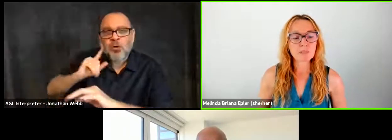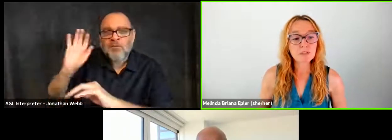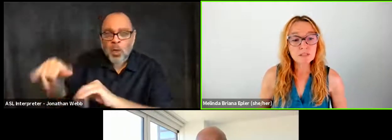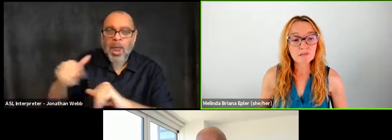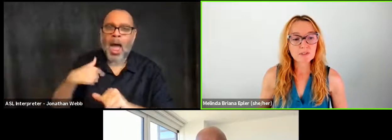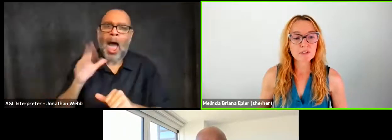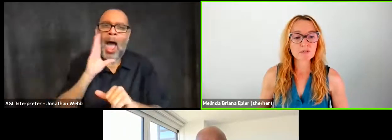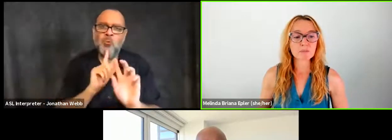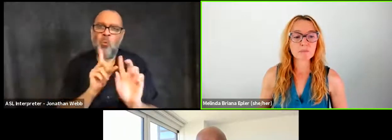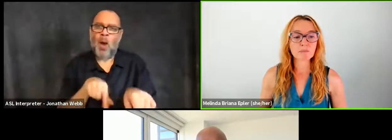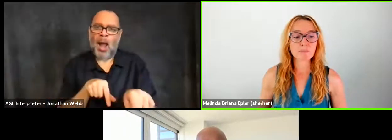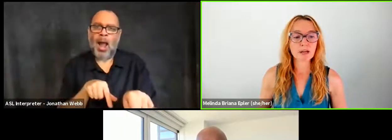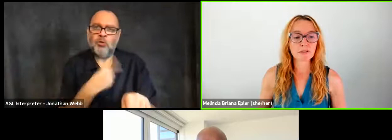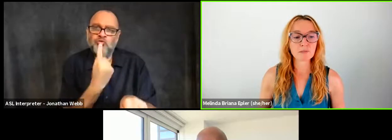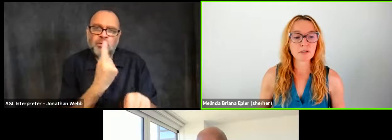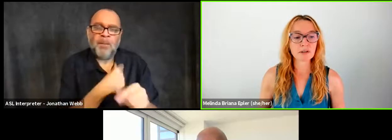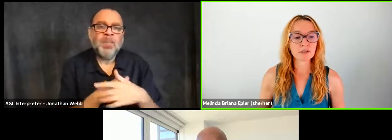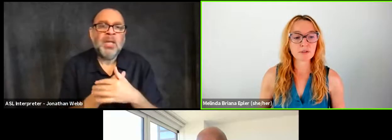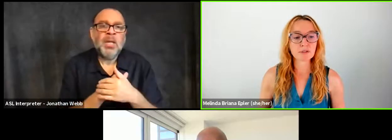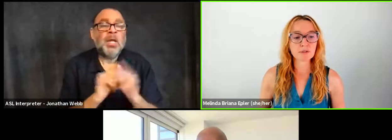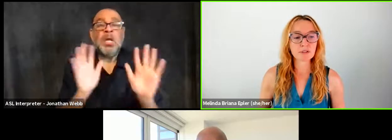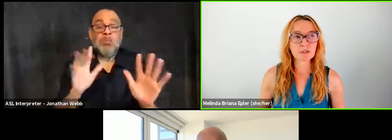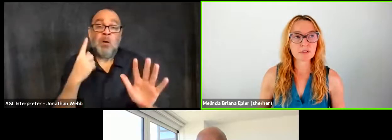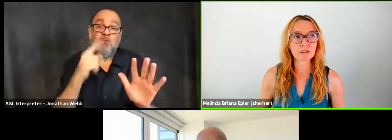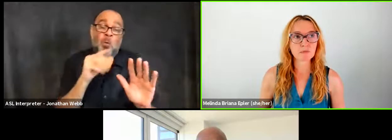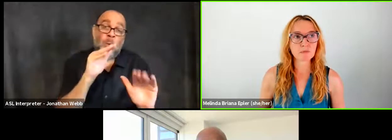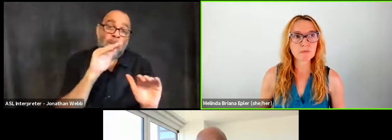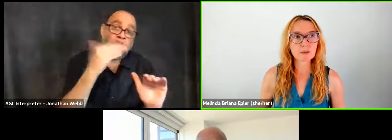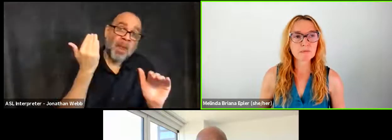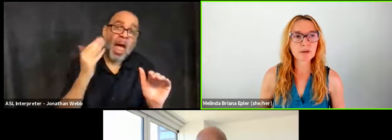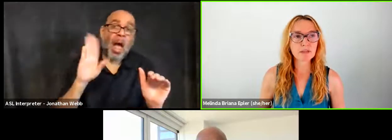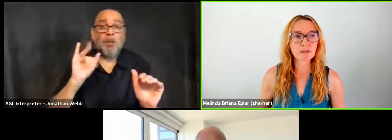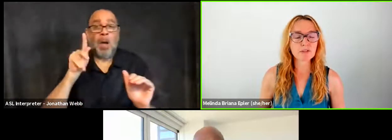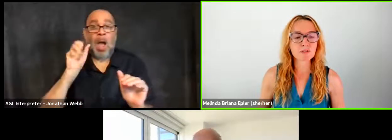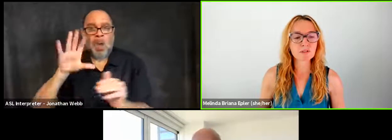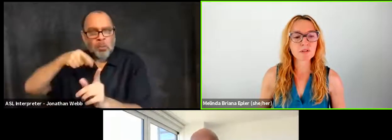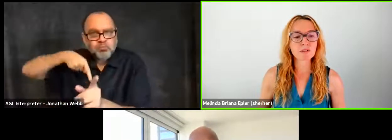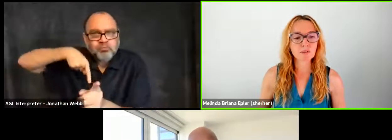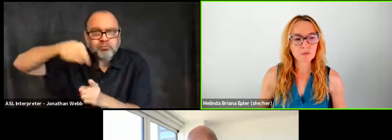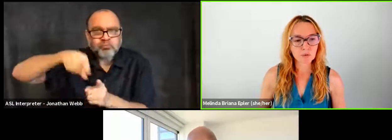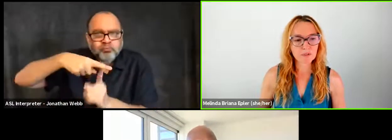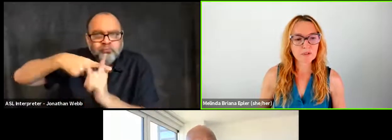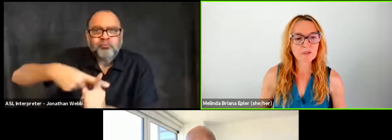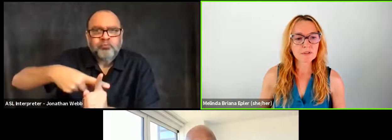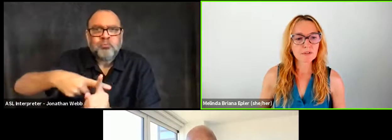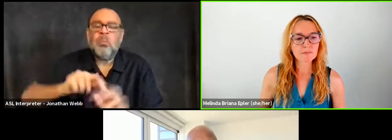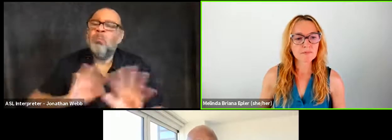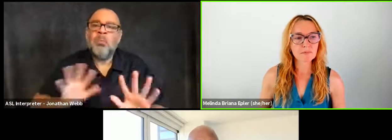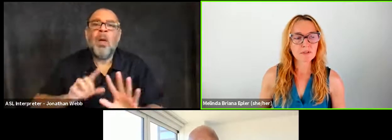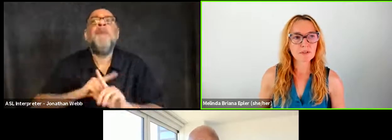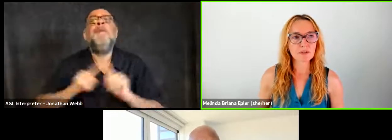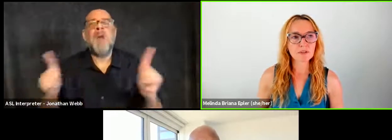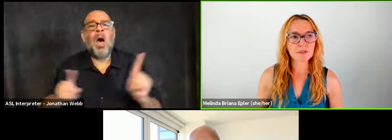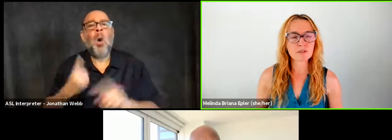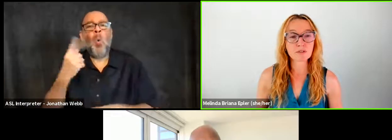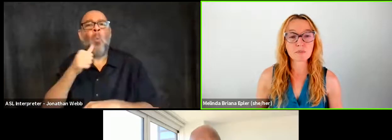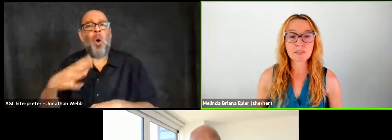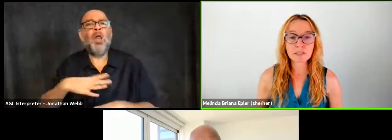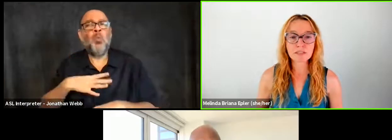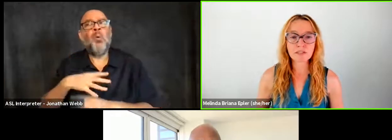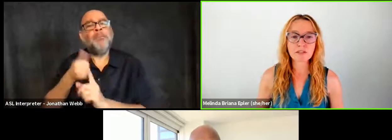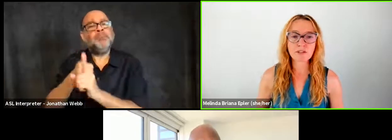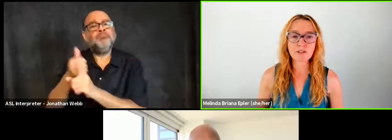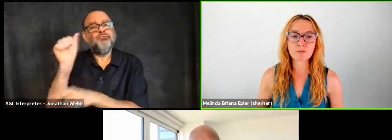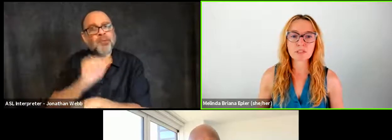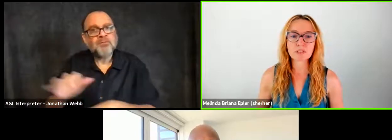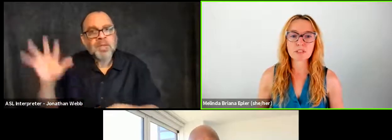not specifically for Black or BIPOC folks, but run by an Asian woman.